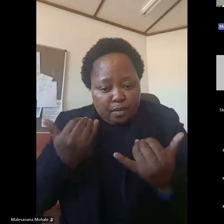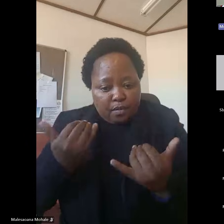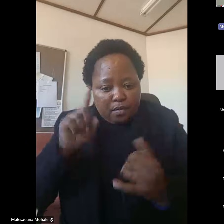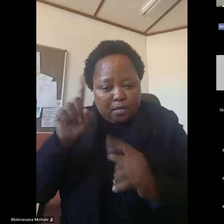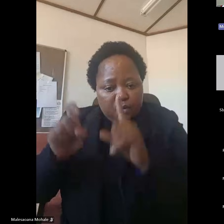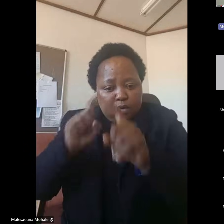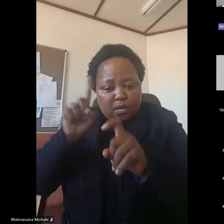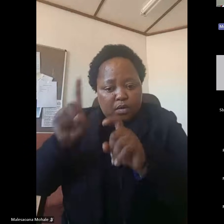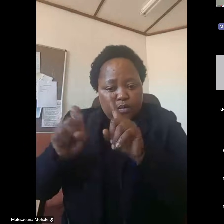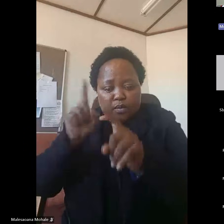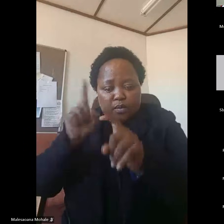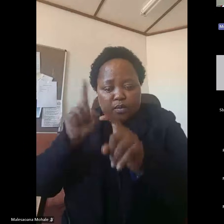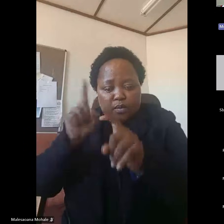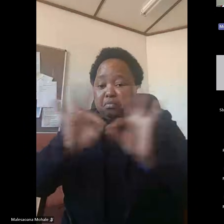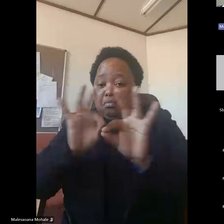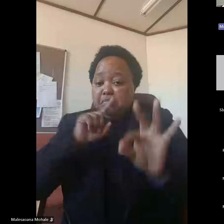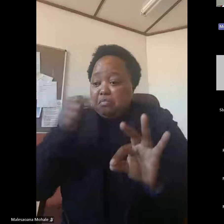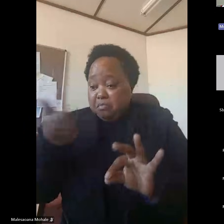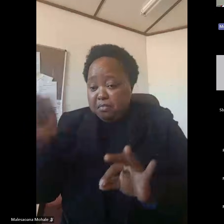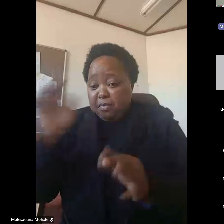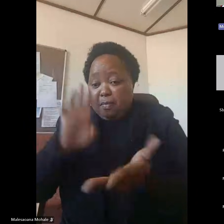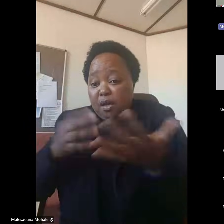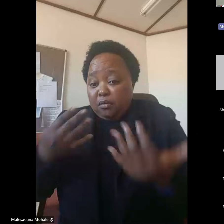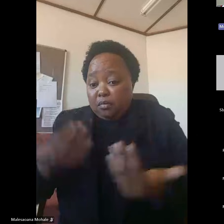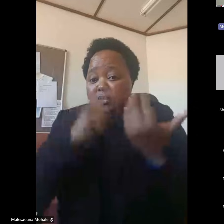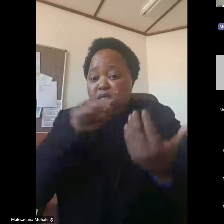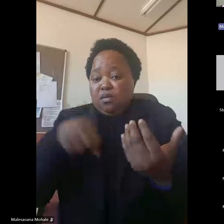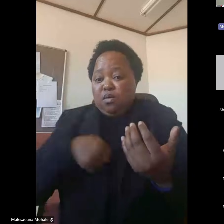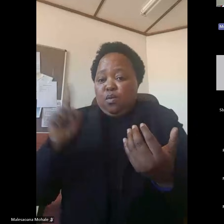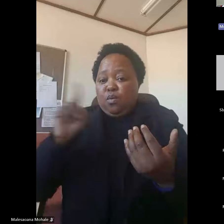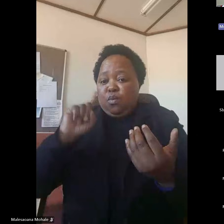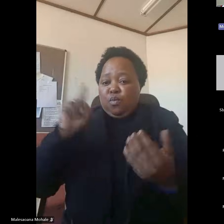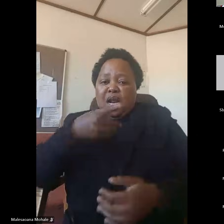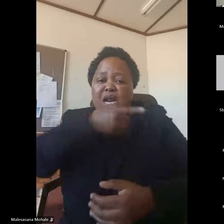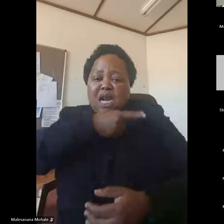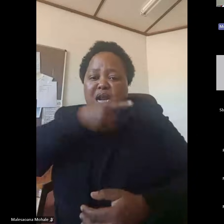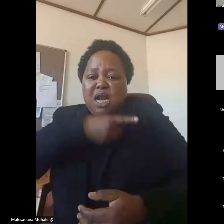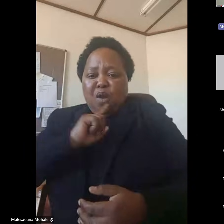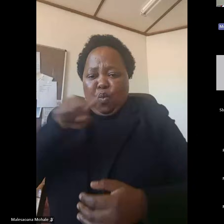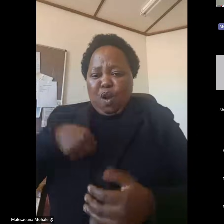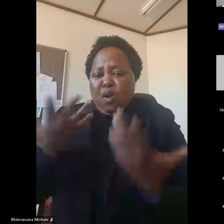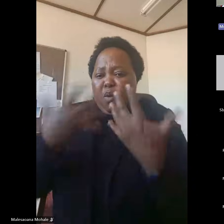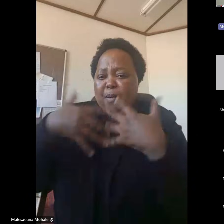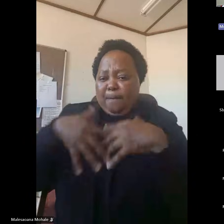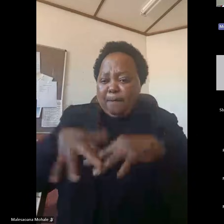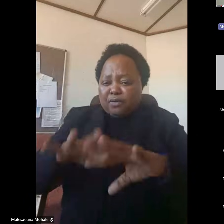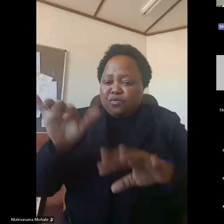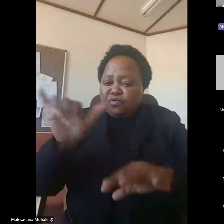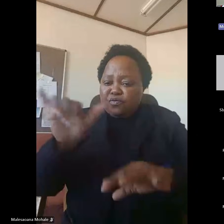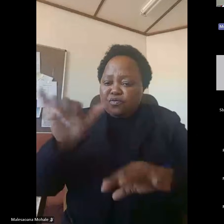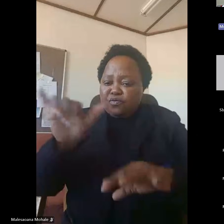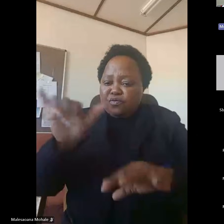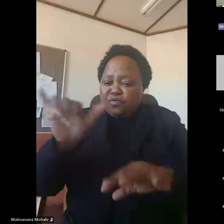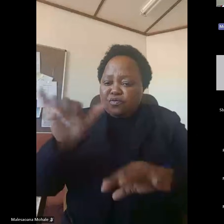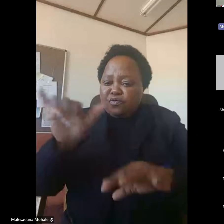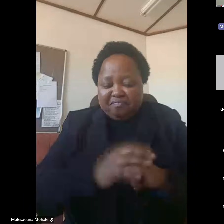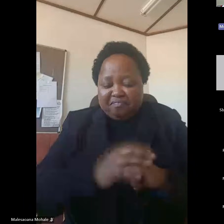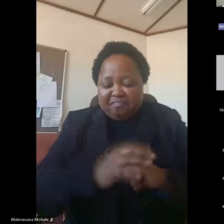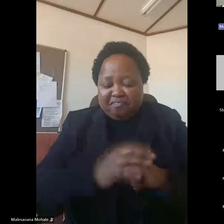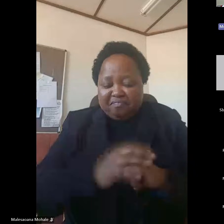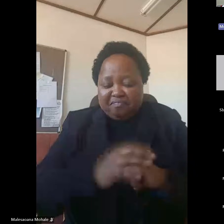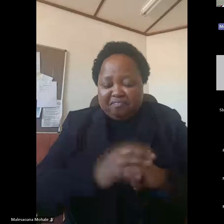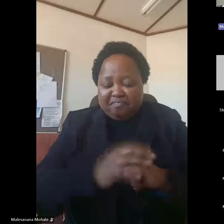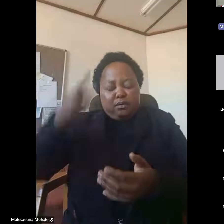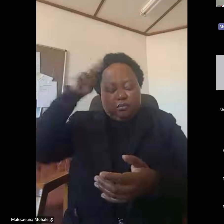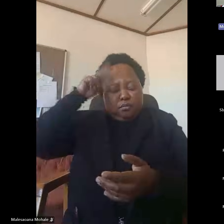us with was, which gender are we mainstreaming? This prompted us to reflect on the